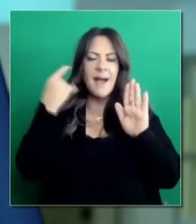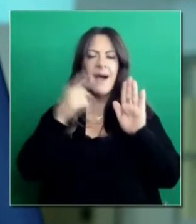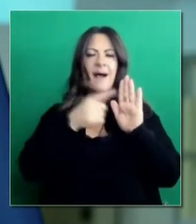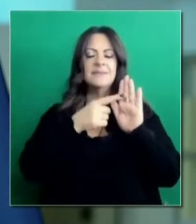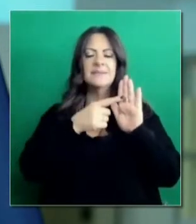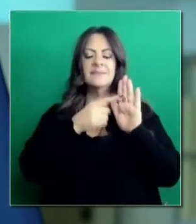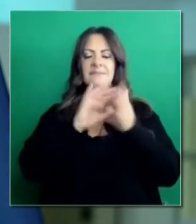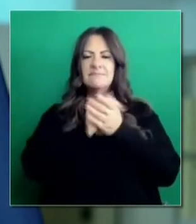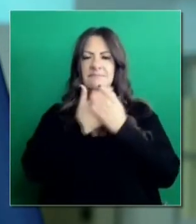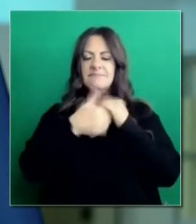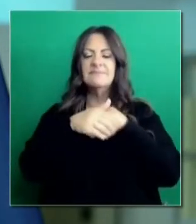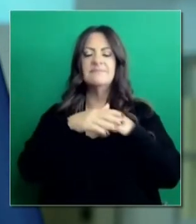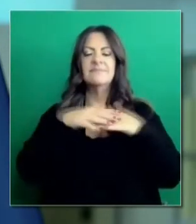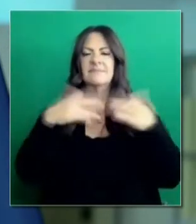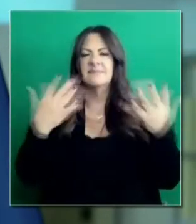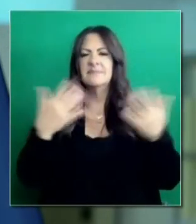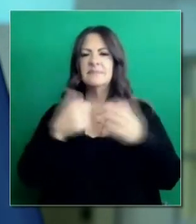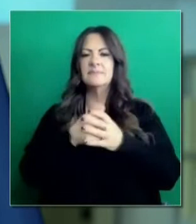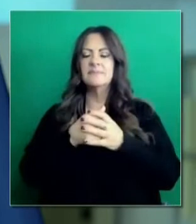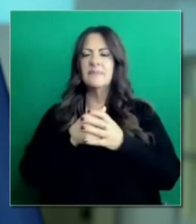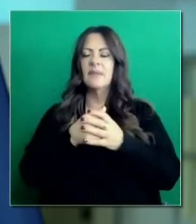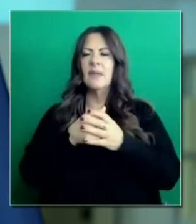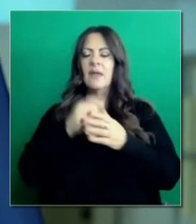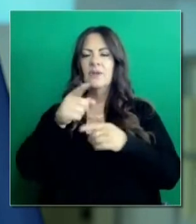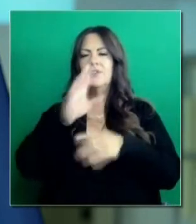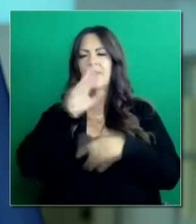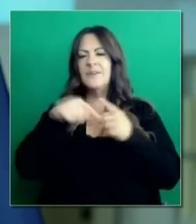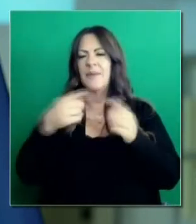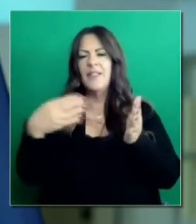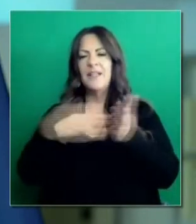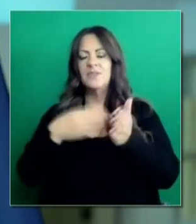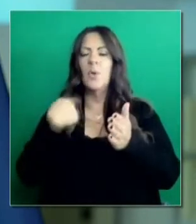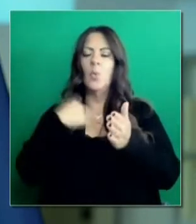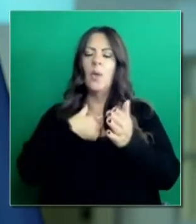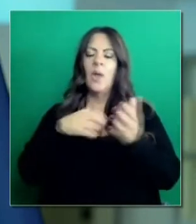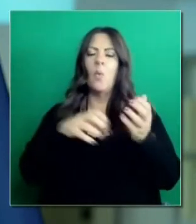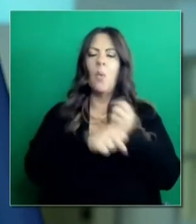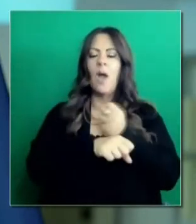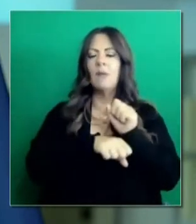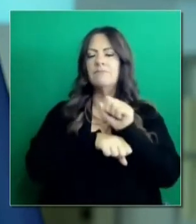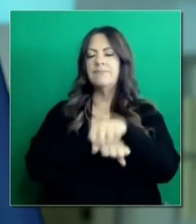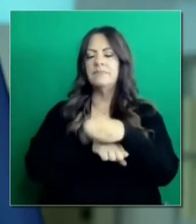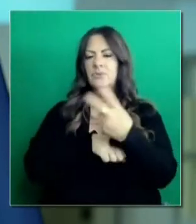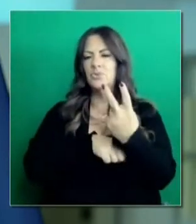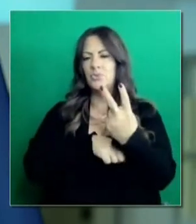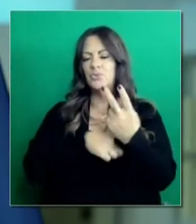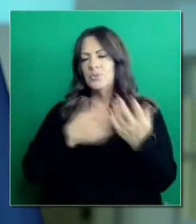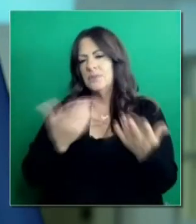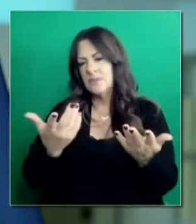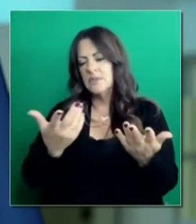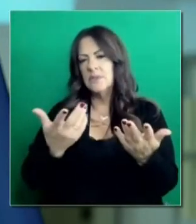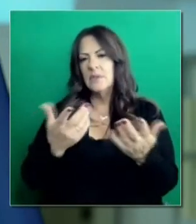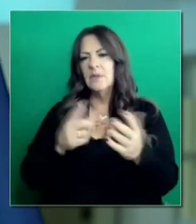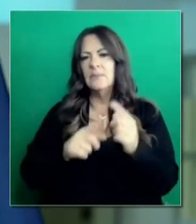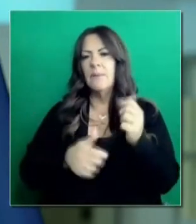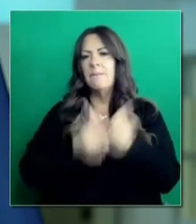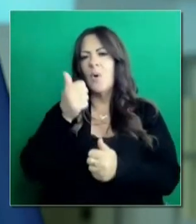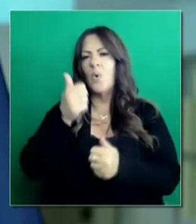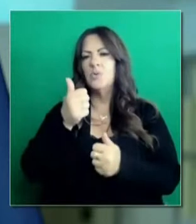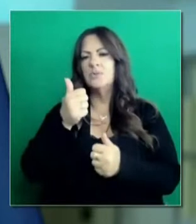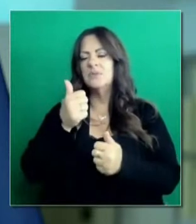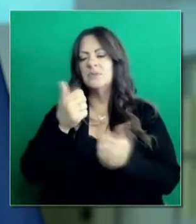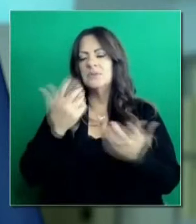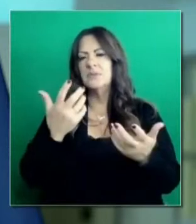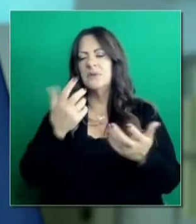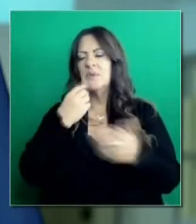in the last few days. It's not about that, because assuredly we'll win vast majority. We have, and few obviously will